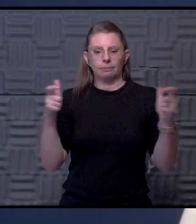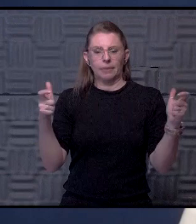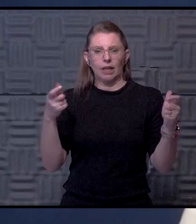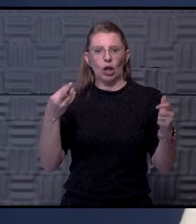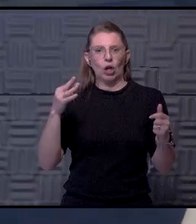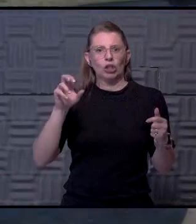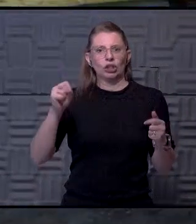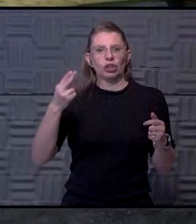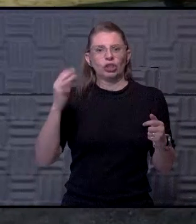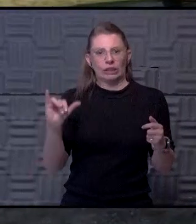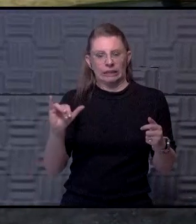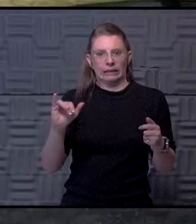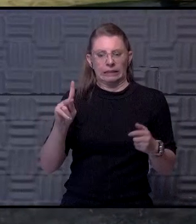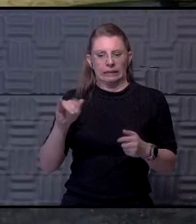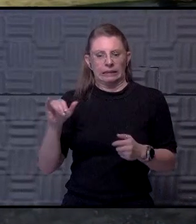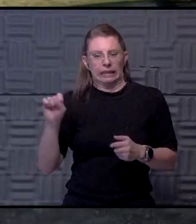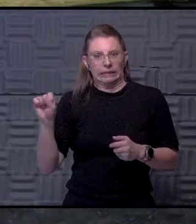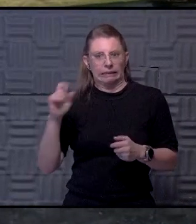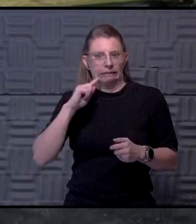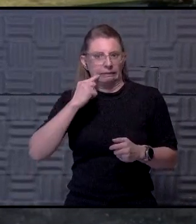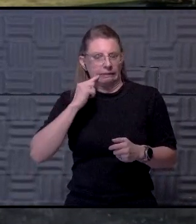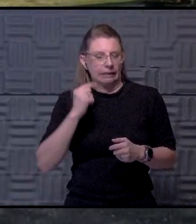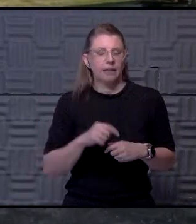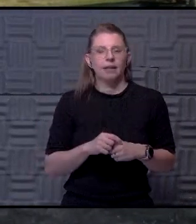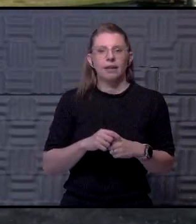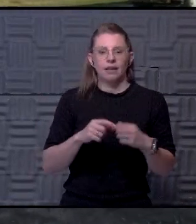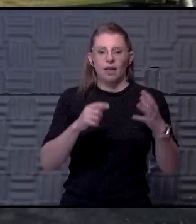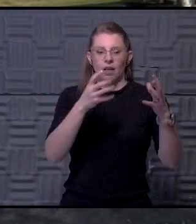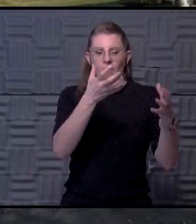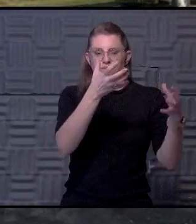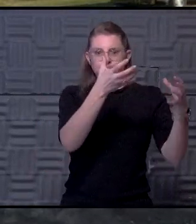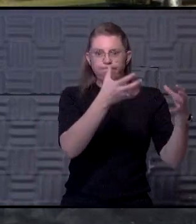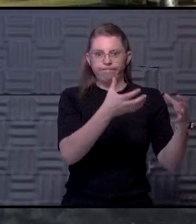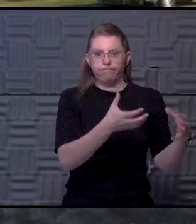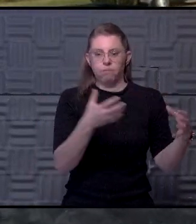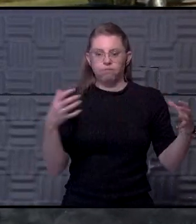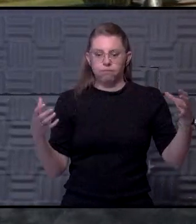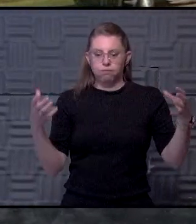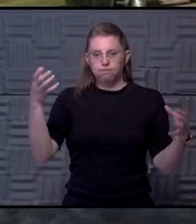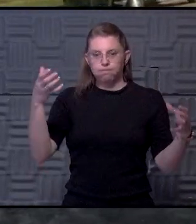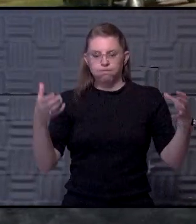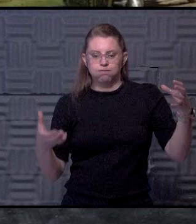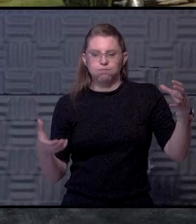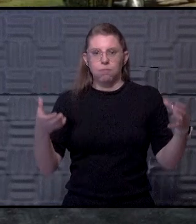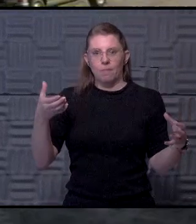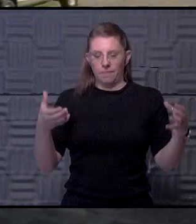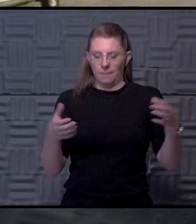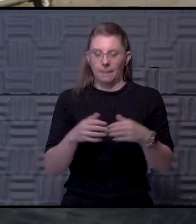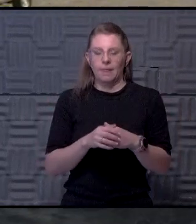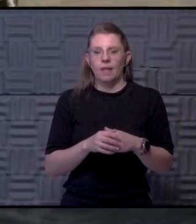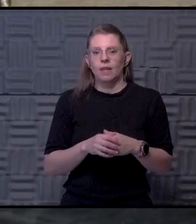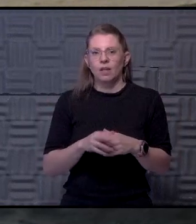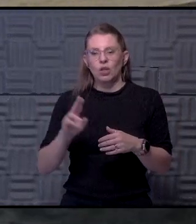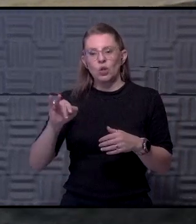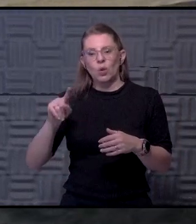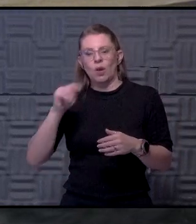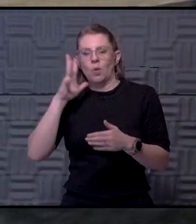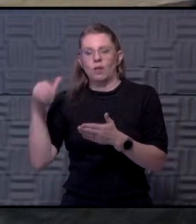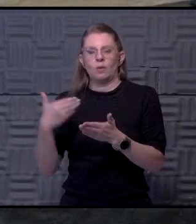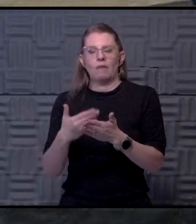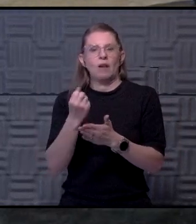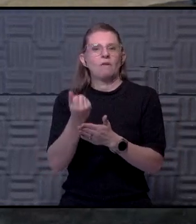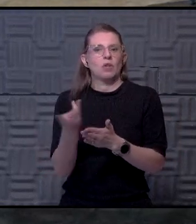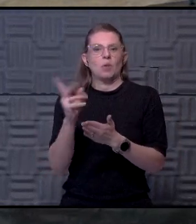many tons. Jeff Wright and I were trying to figure out how many tons it was, but it's being dropped in right now, and the other unit will be here in a couple hours. So there's